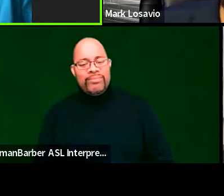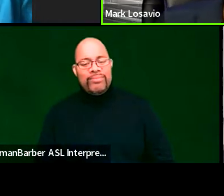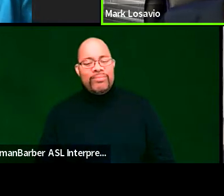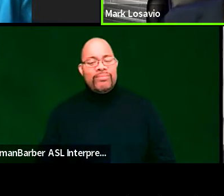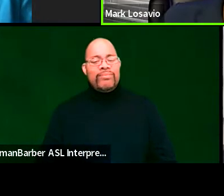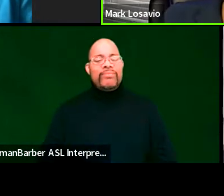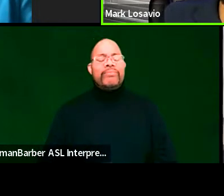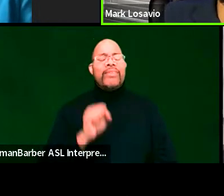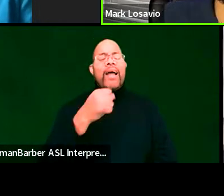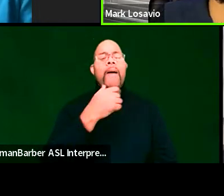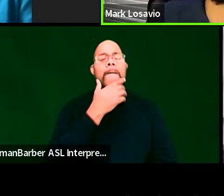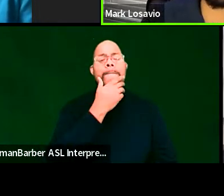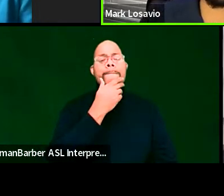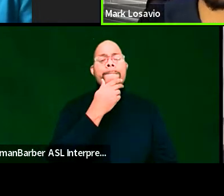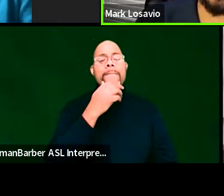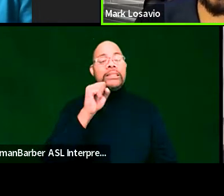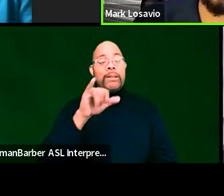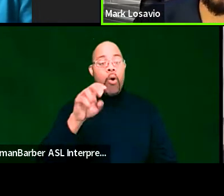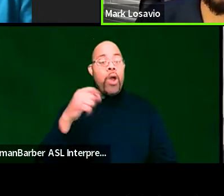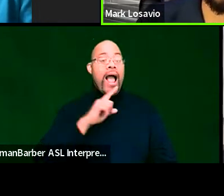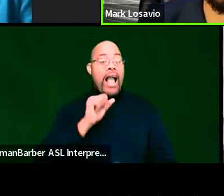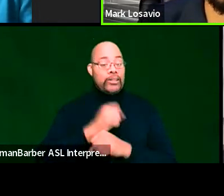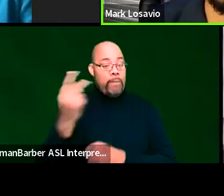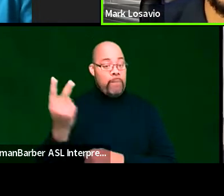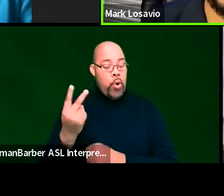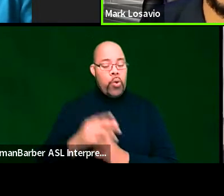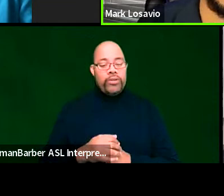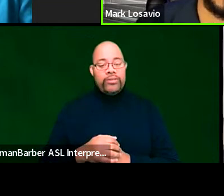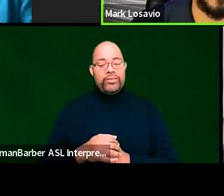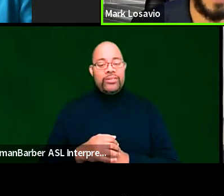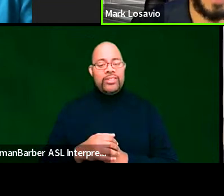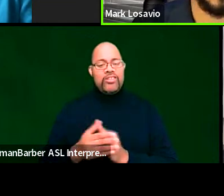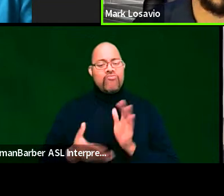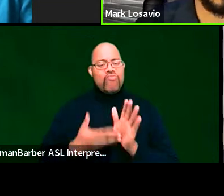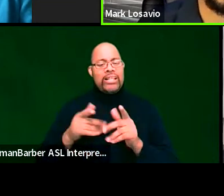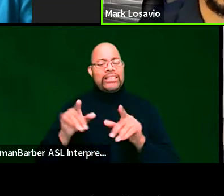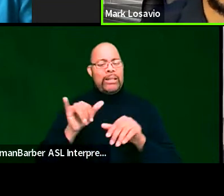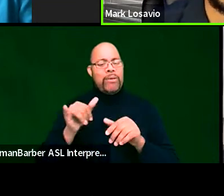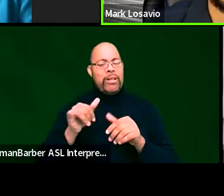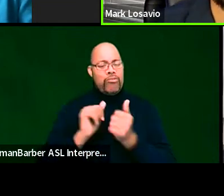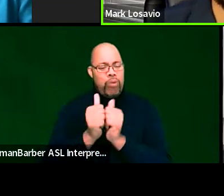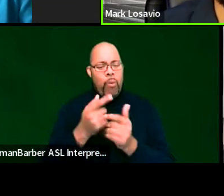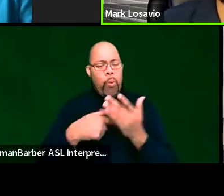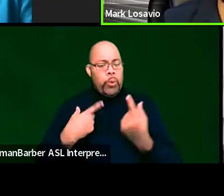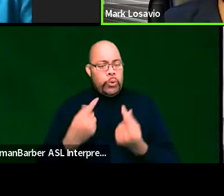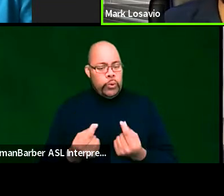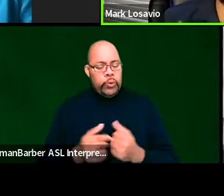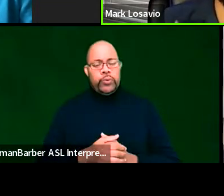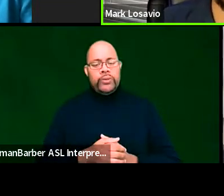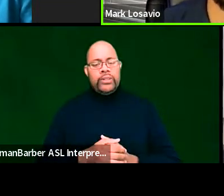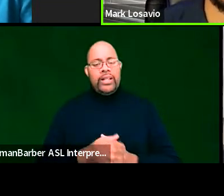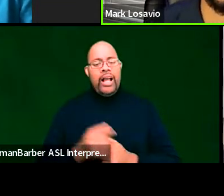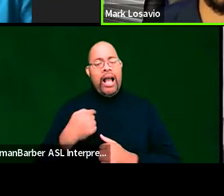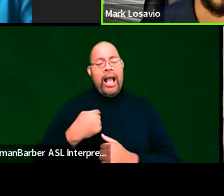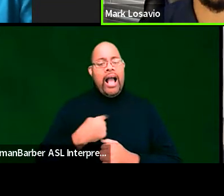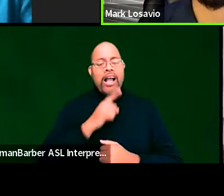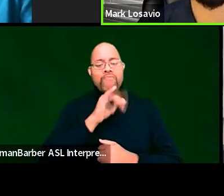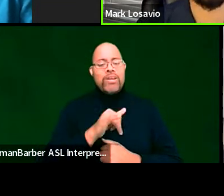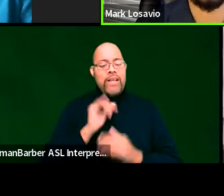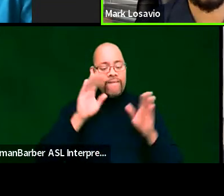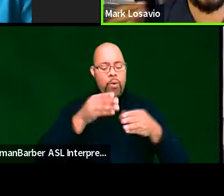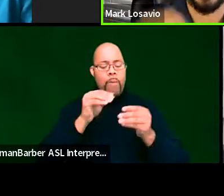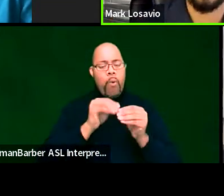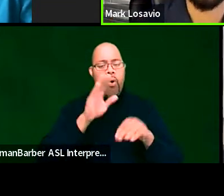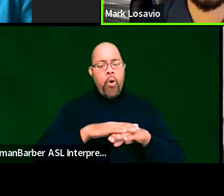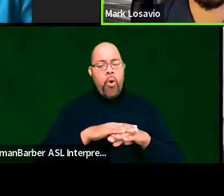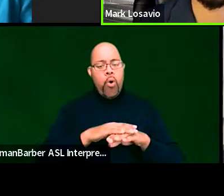Yeah. Symone and I actually kind of run a similar race in terms of what we do, whereas I really focus more